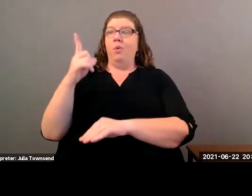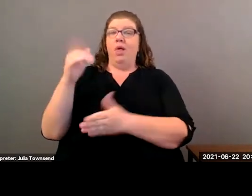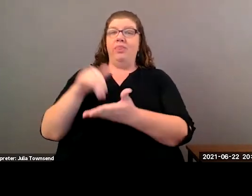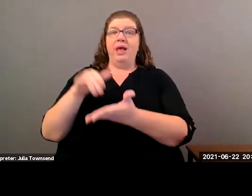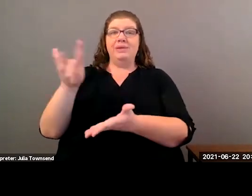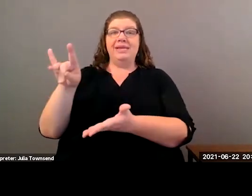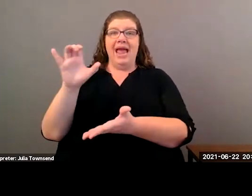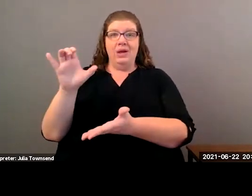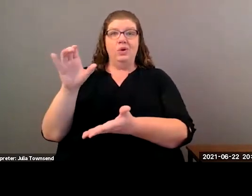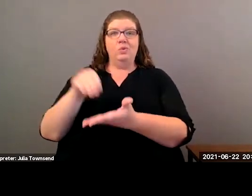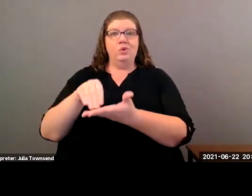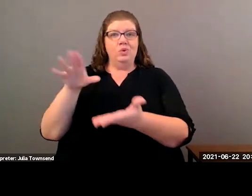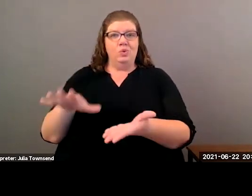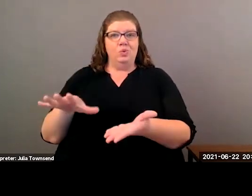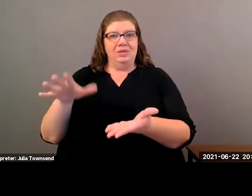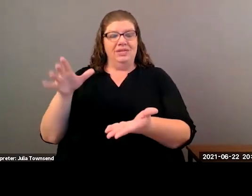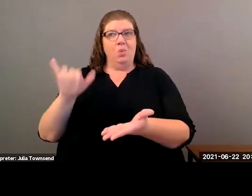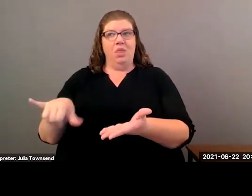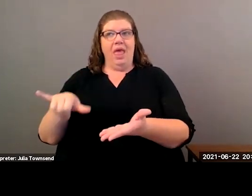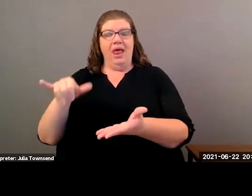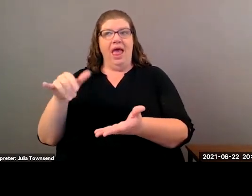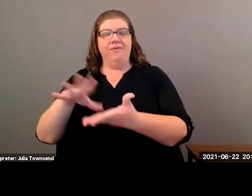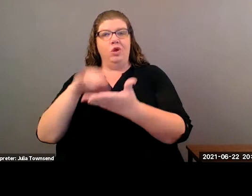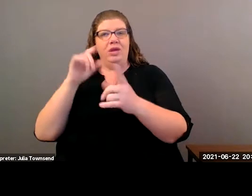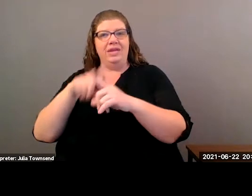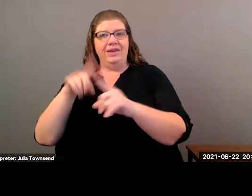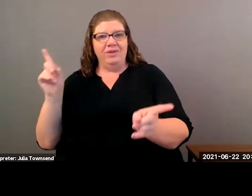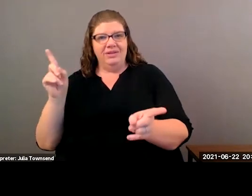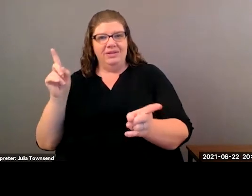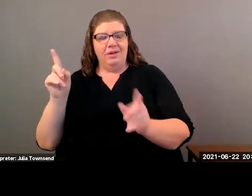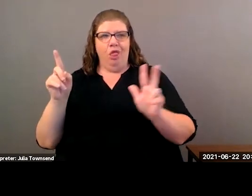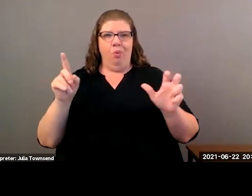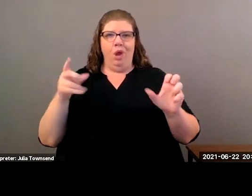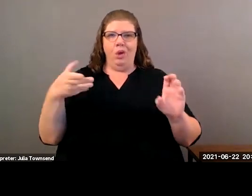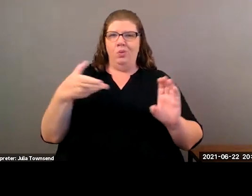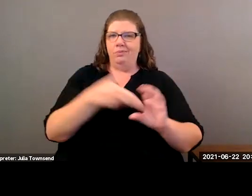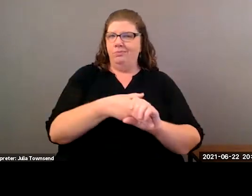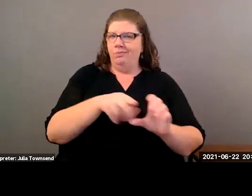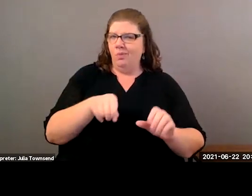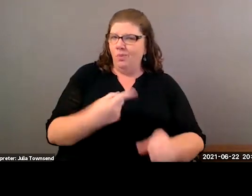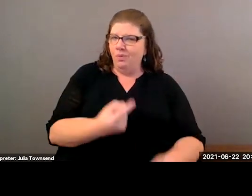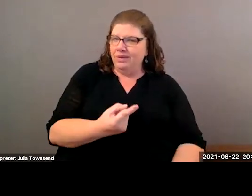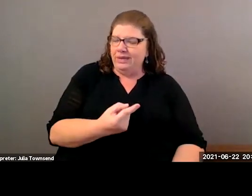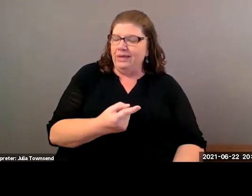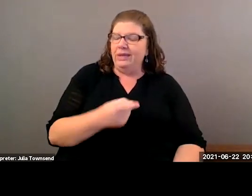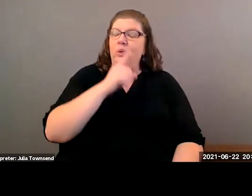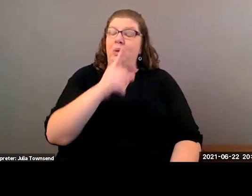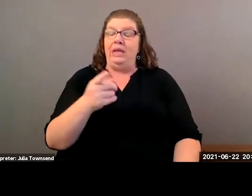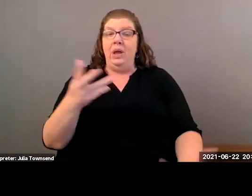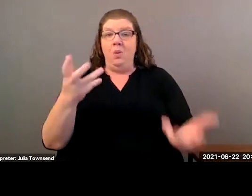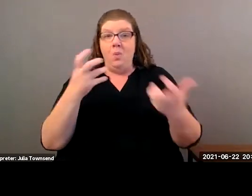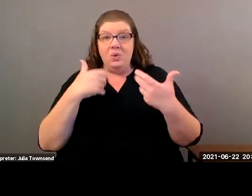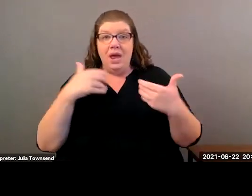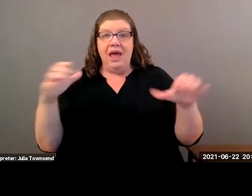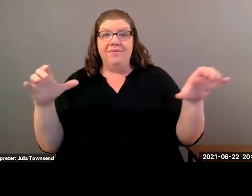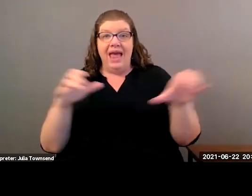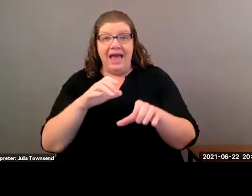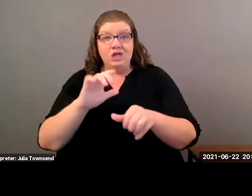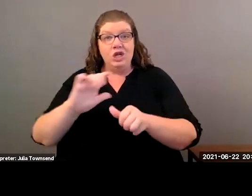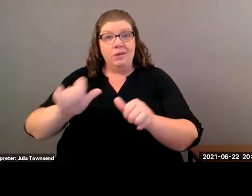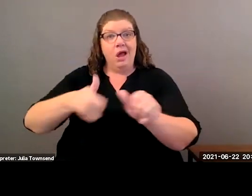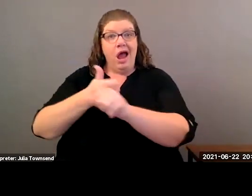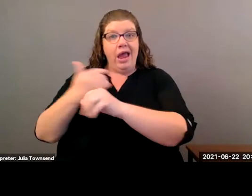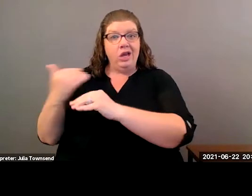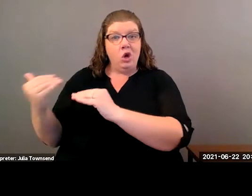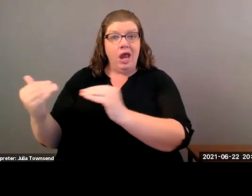those students. So, you know, I would just ask that if we really want to have the action behind our equity,